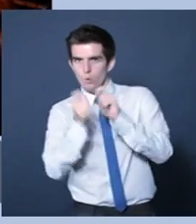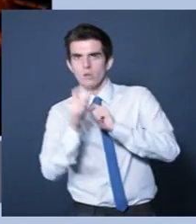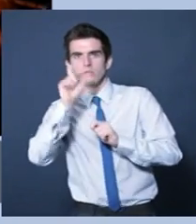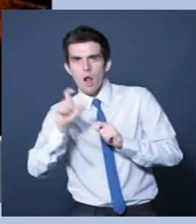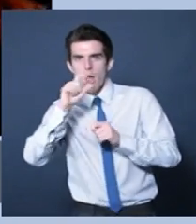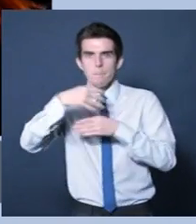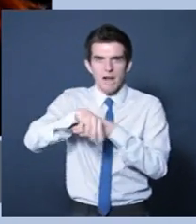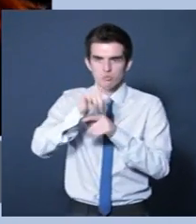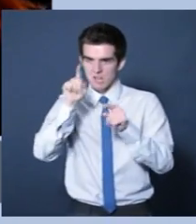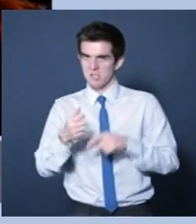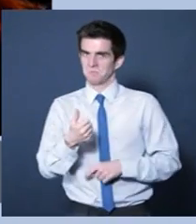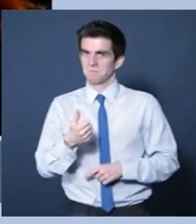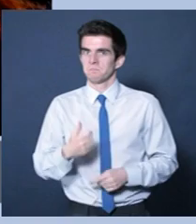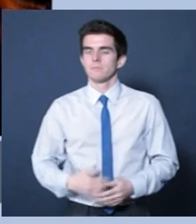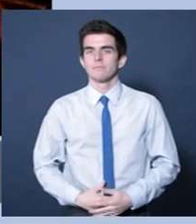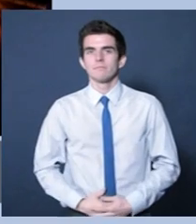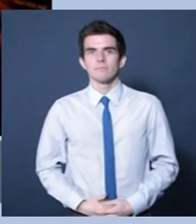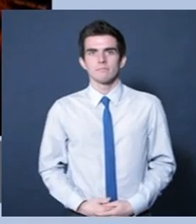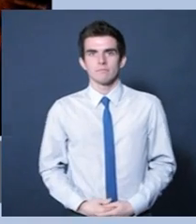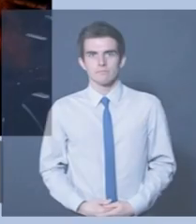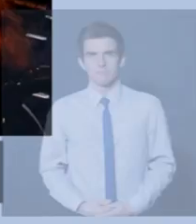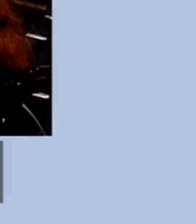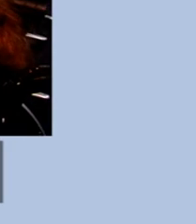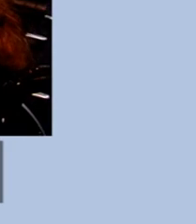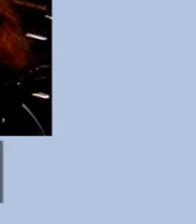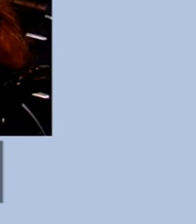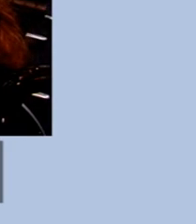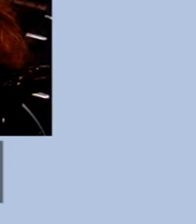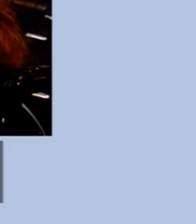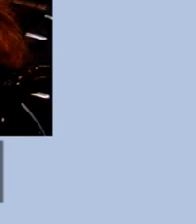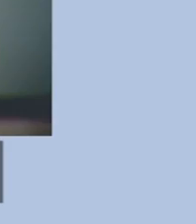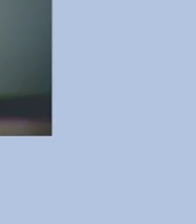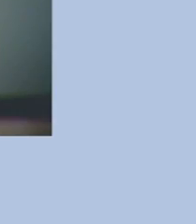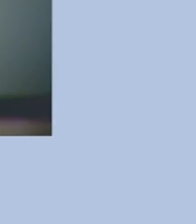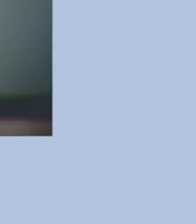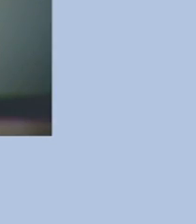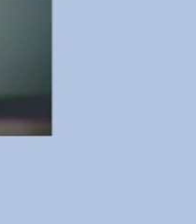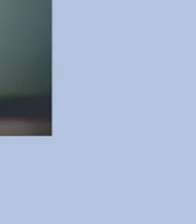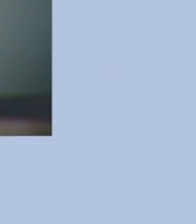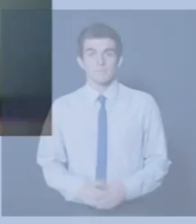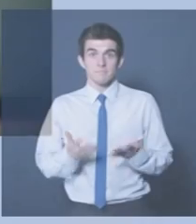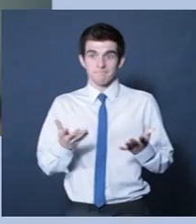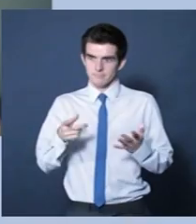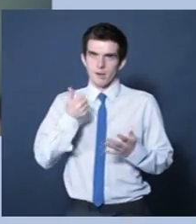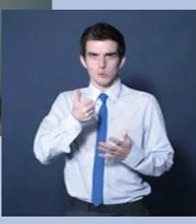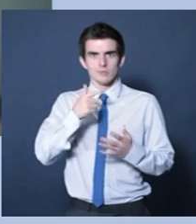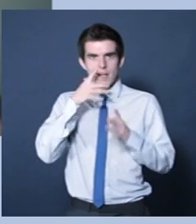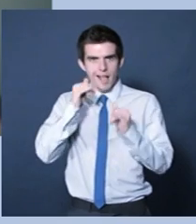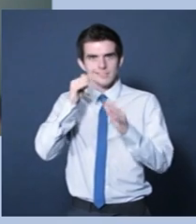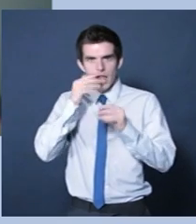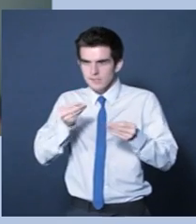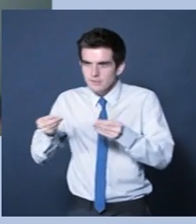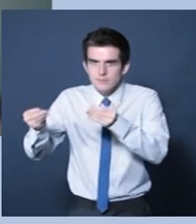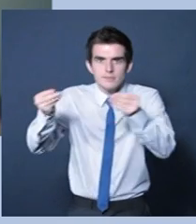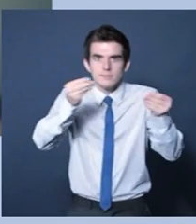It tells you straight away how to change to a different colour and background. Well, the great thing about testing is that if you do